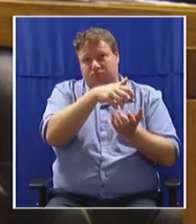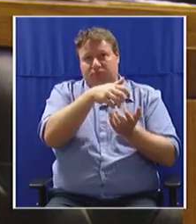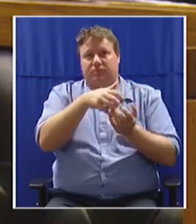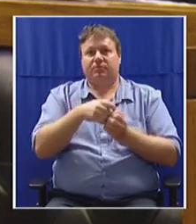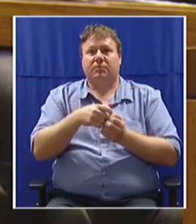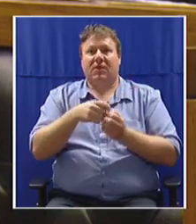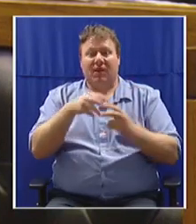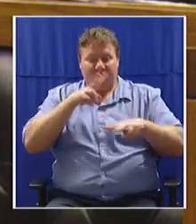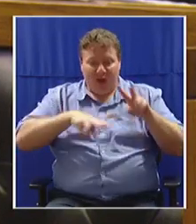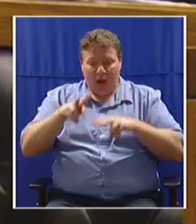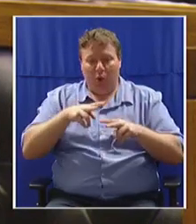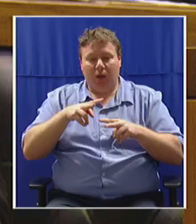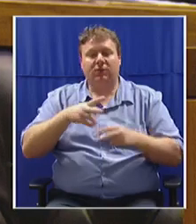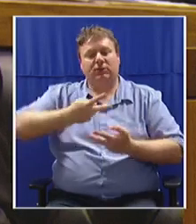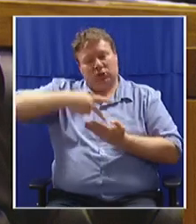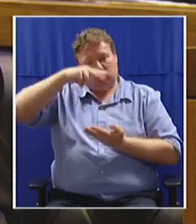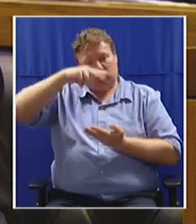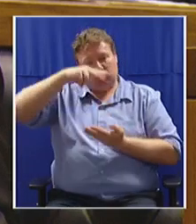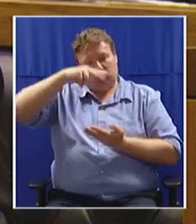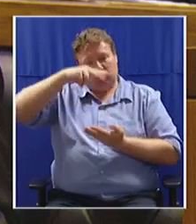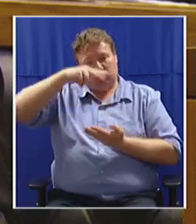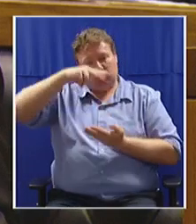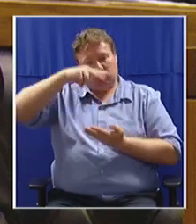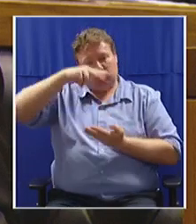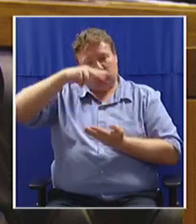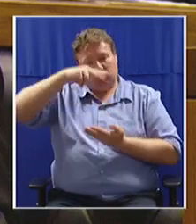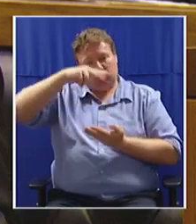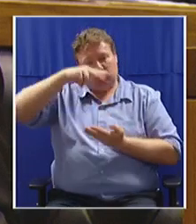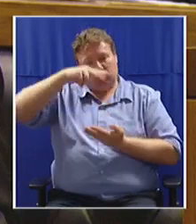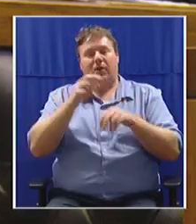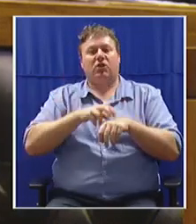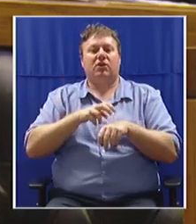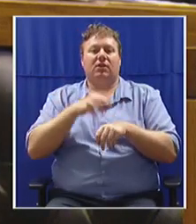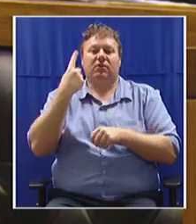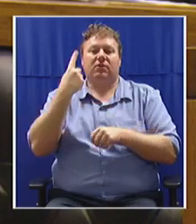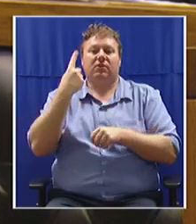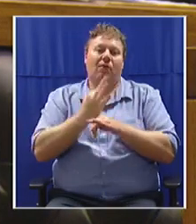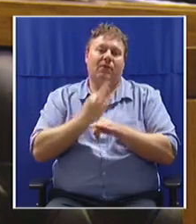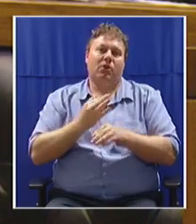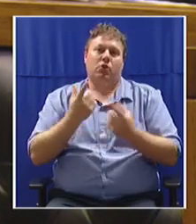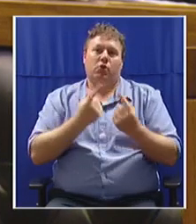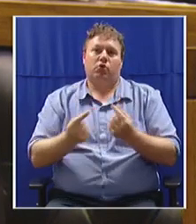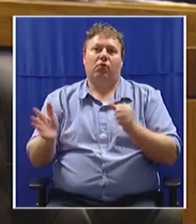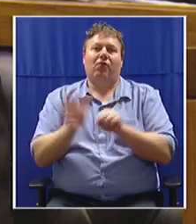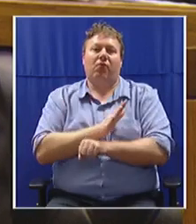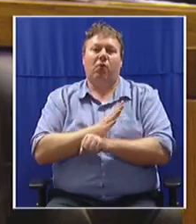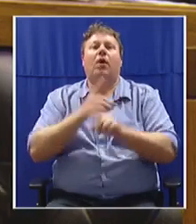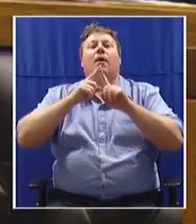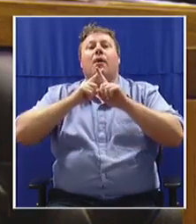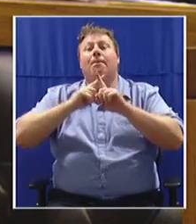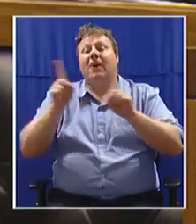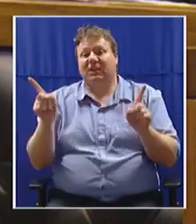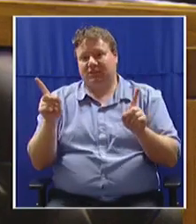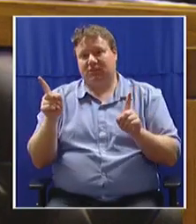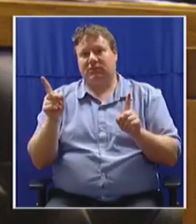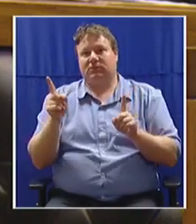interpret such intelligence for the purpose of discharging such function, provided that